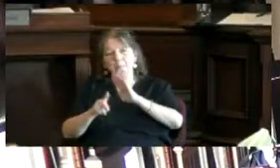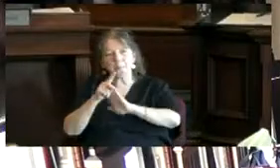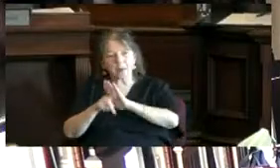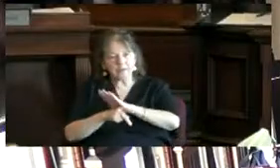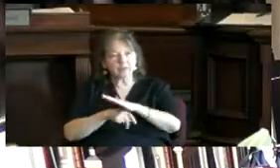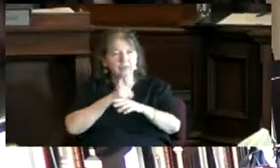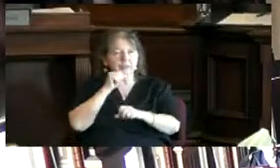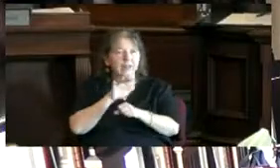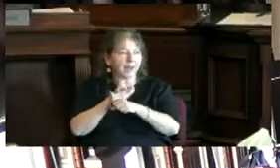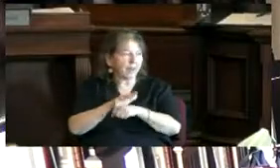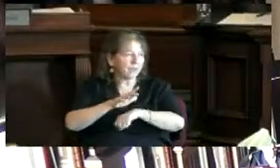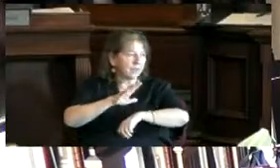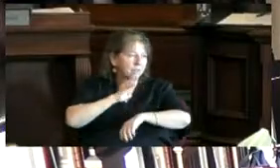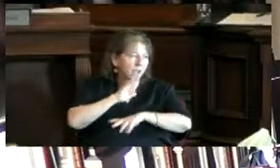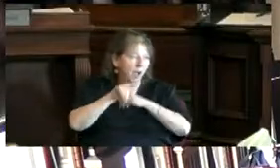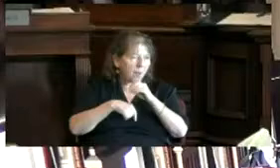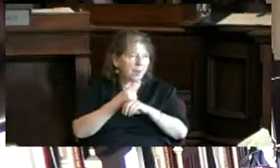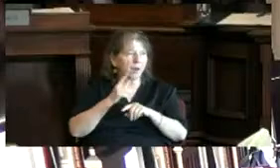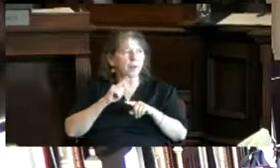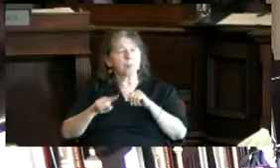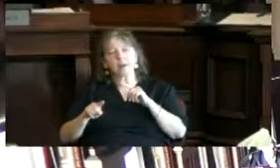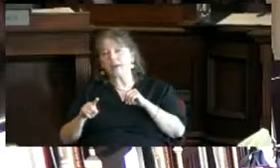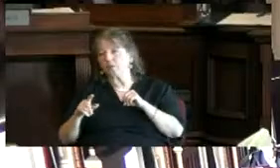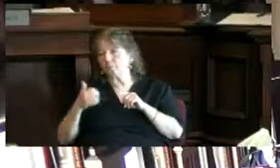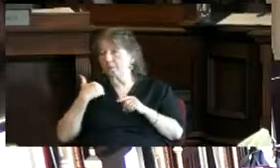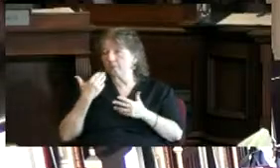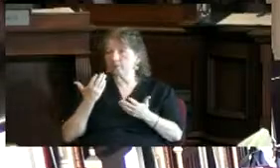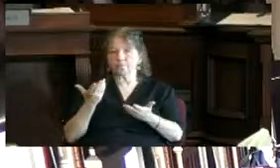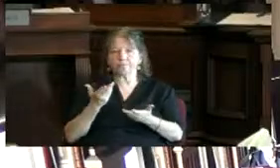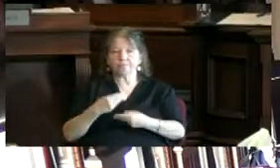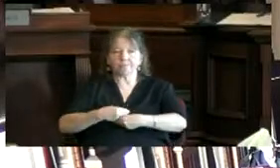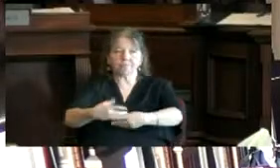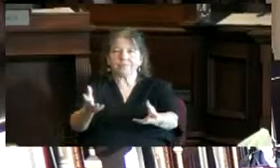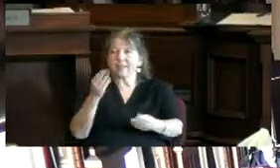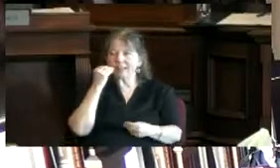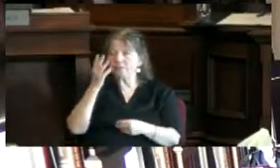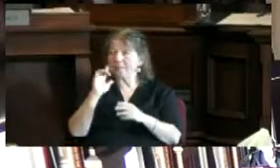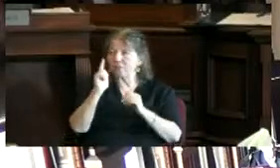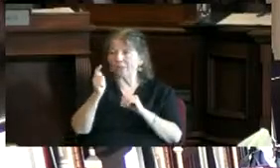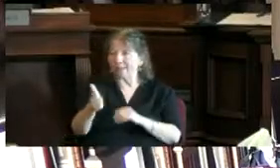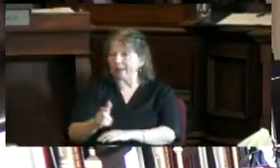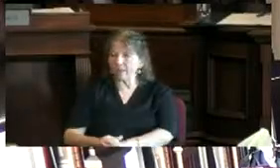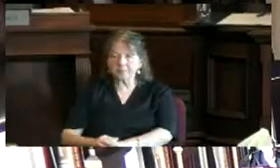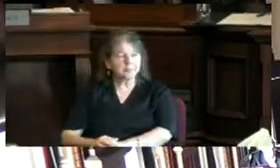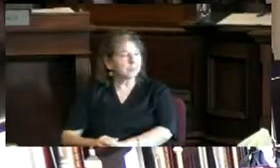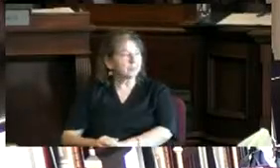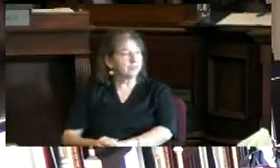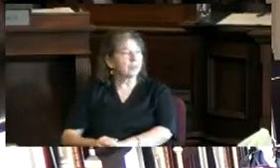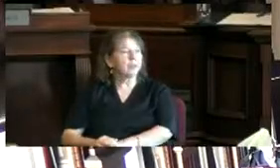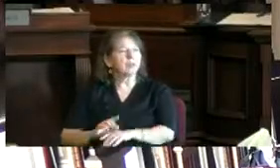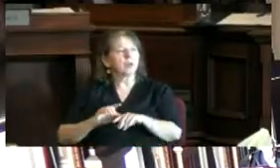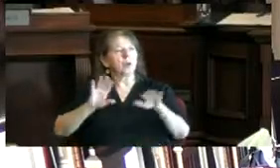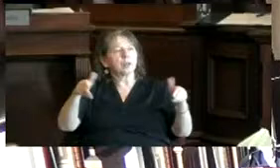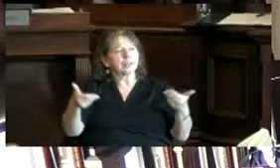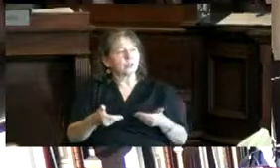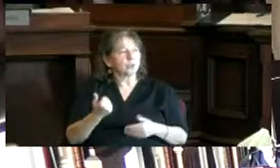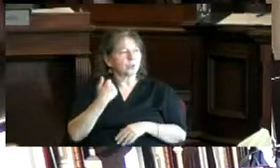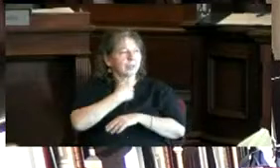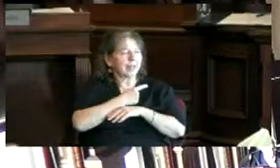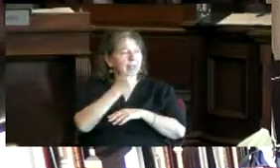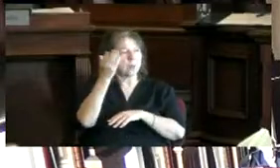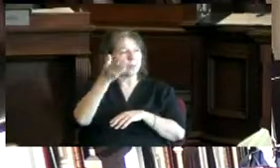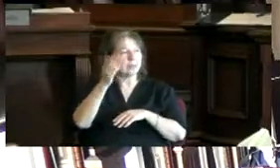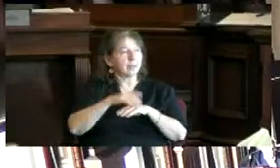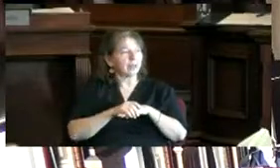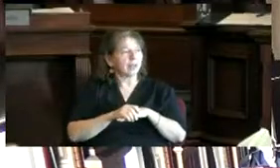happy to do work sessions, follow up with questions in writing, whatever is most useful to the council. But I'd like to introduce here today to present for